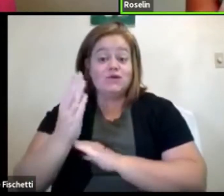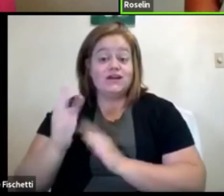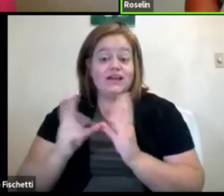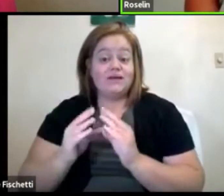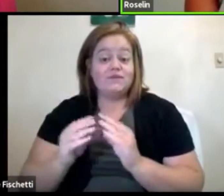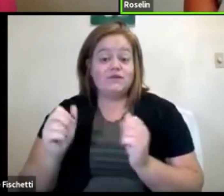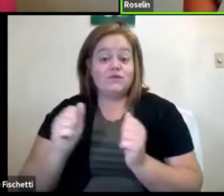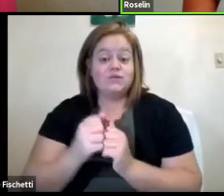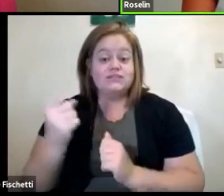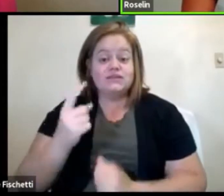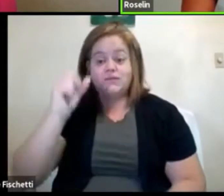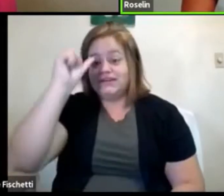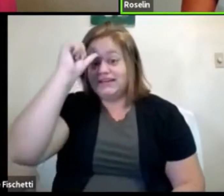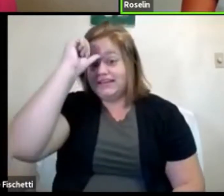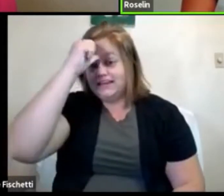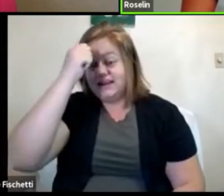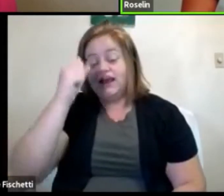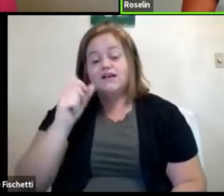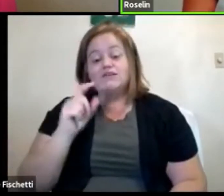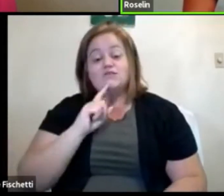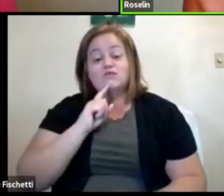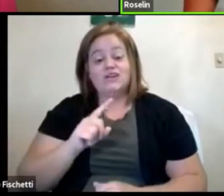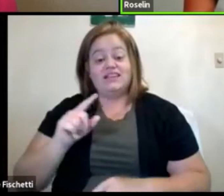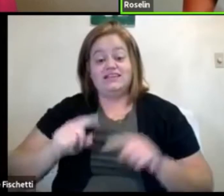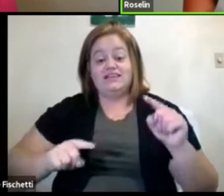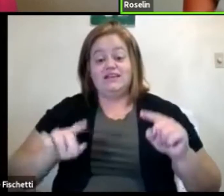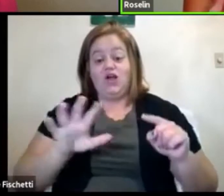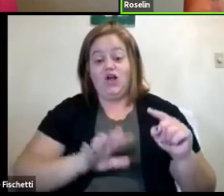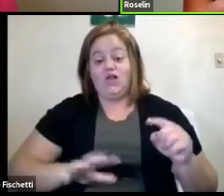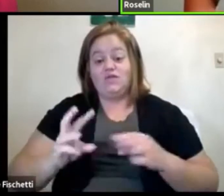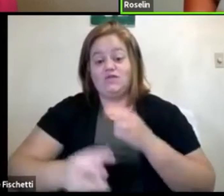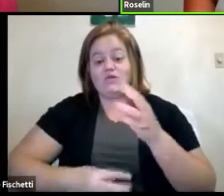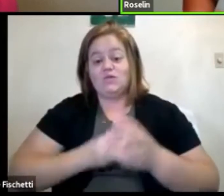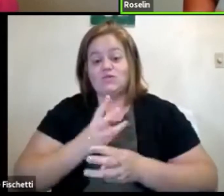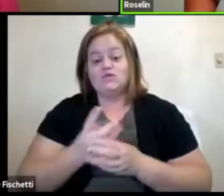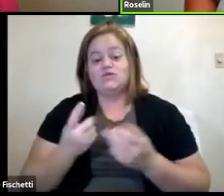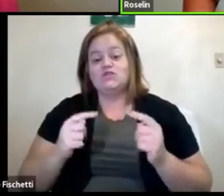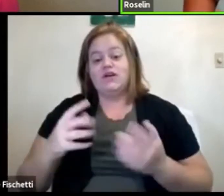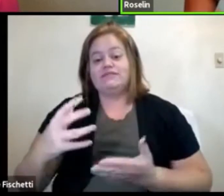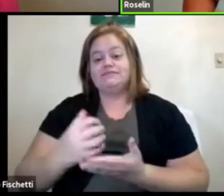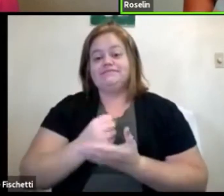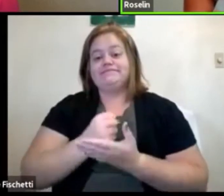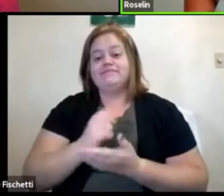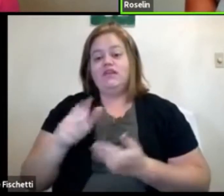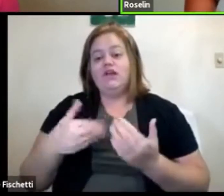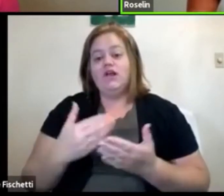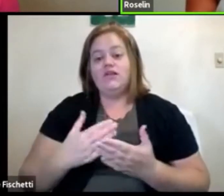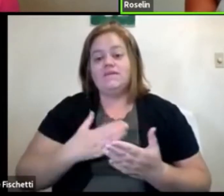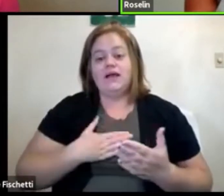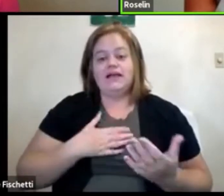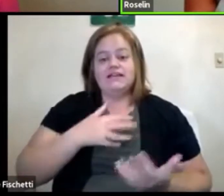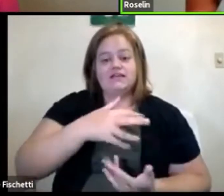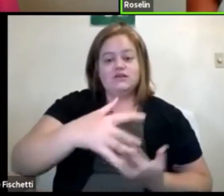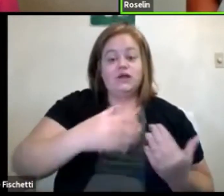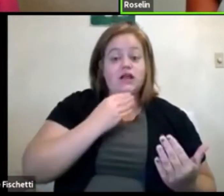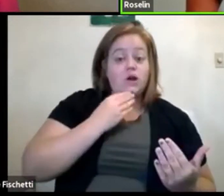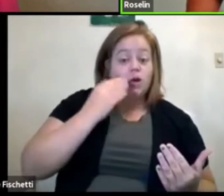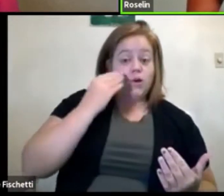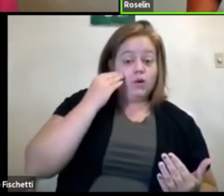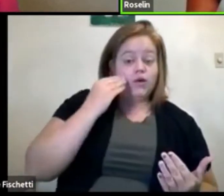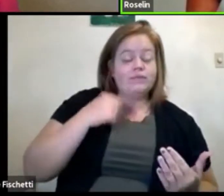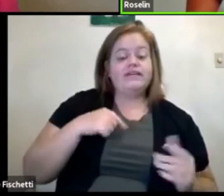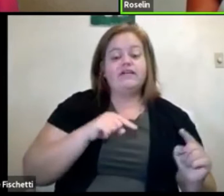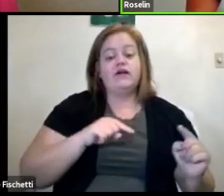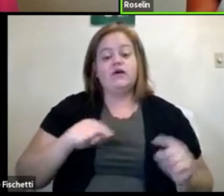with someone in India. So I try to maximize all those interactions when I'm at home. And then the days that I go into the